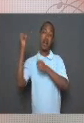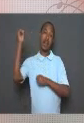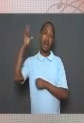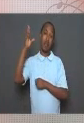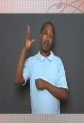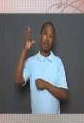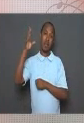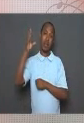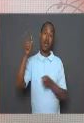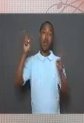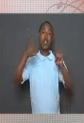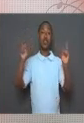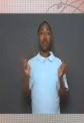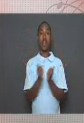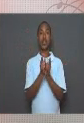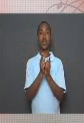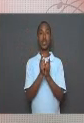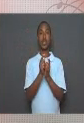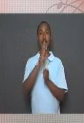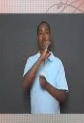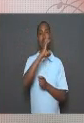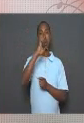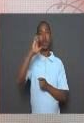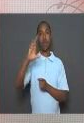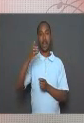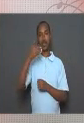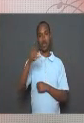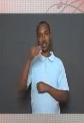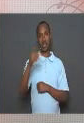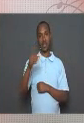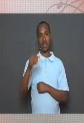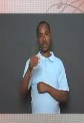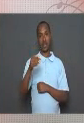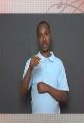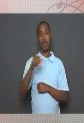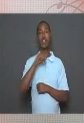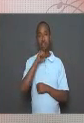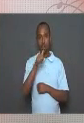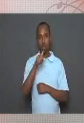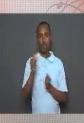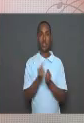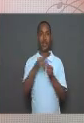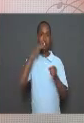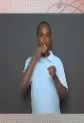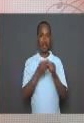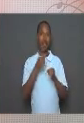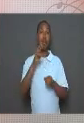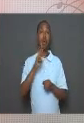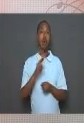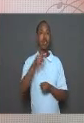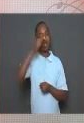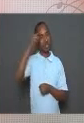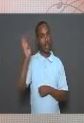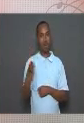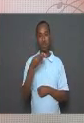when it is connected with the copper chloride solution, but not with the benzene or the